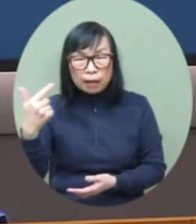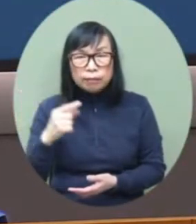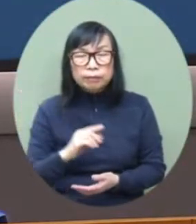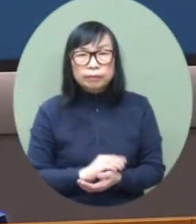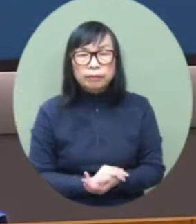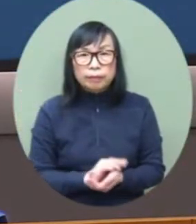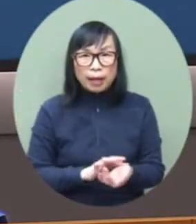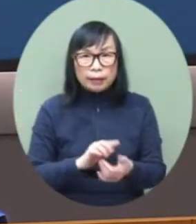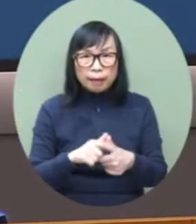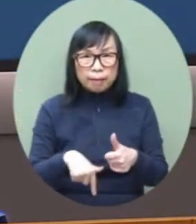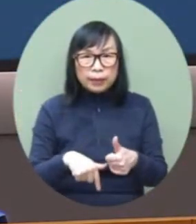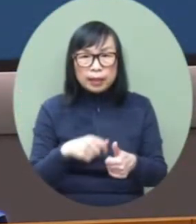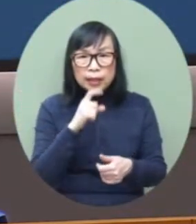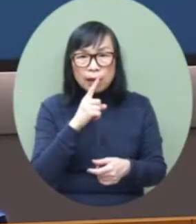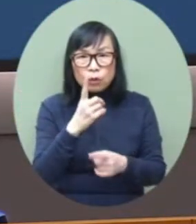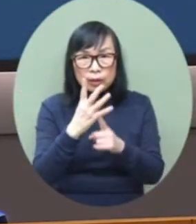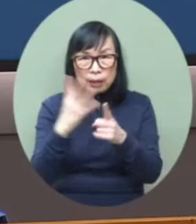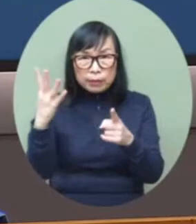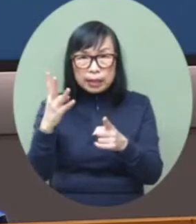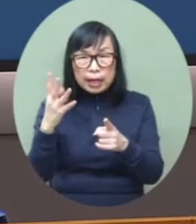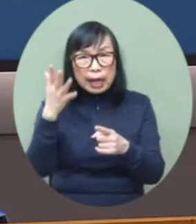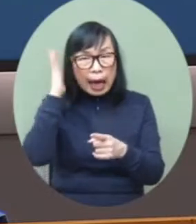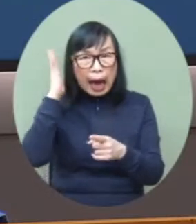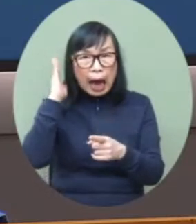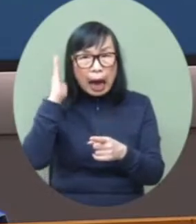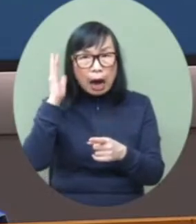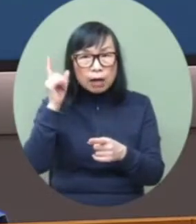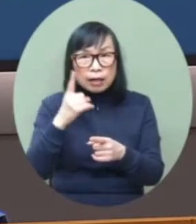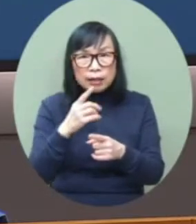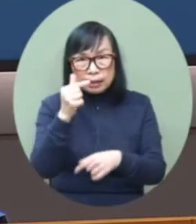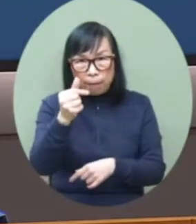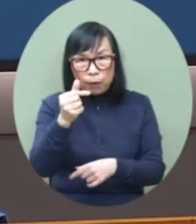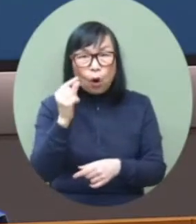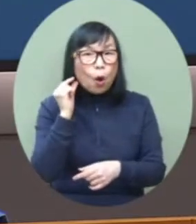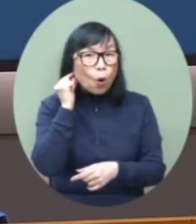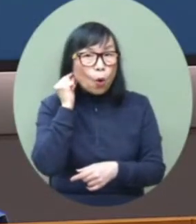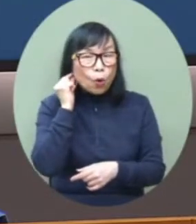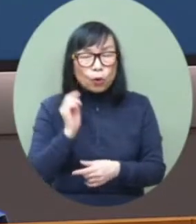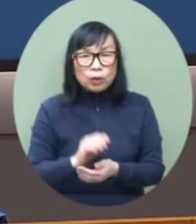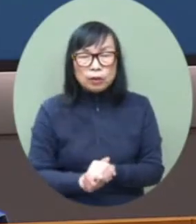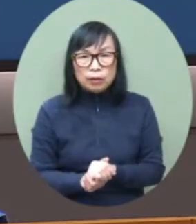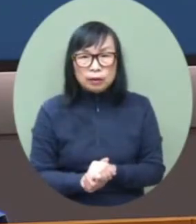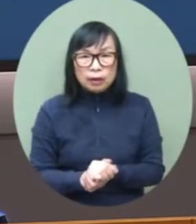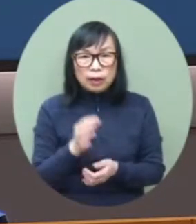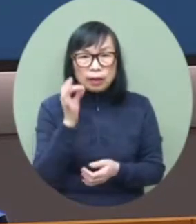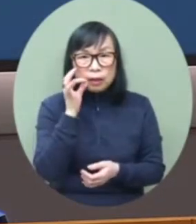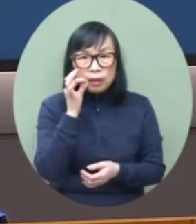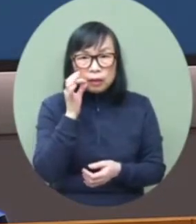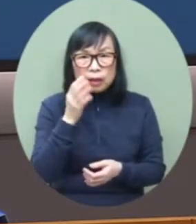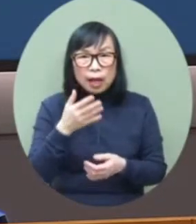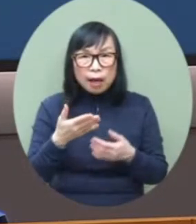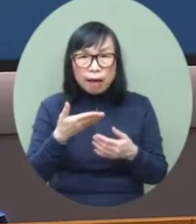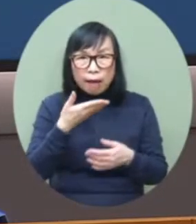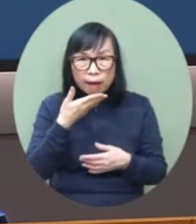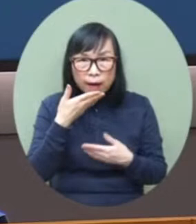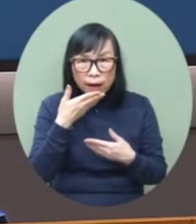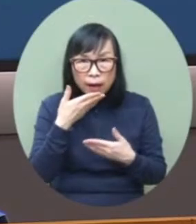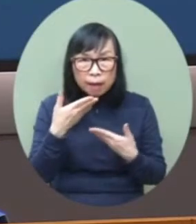between 36 and 98, 14 males and